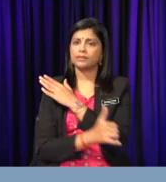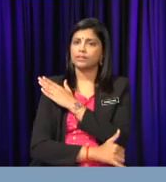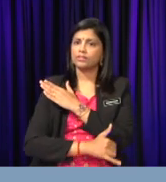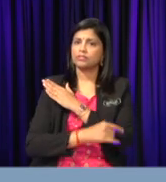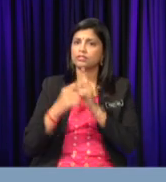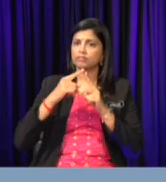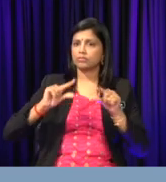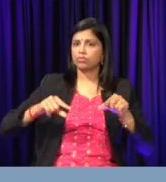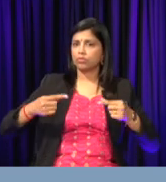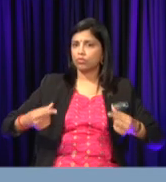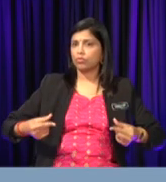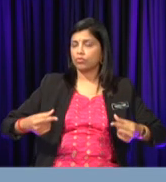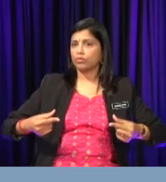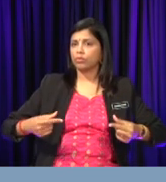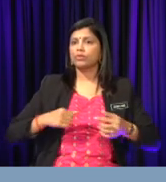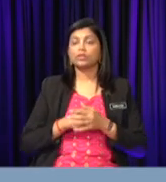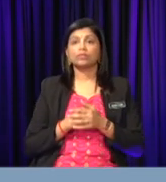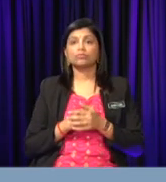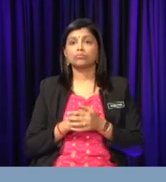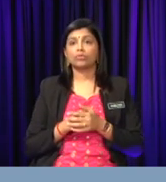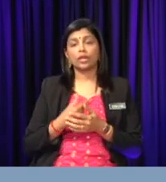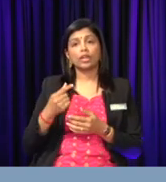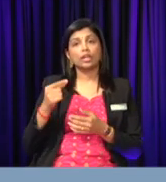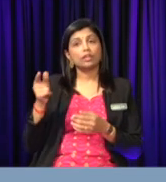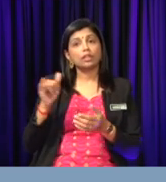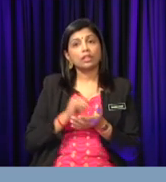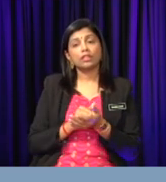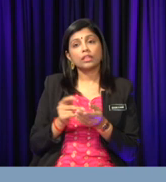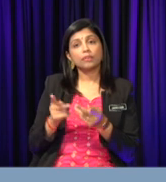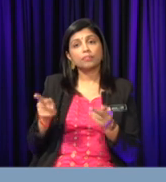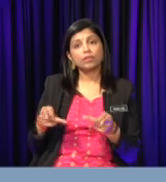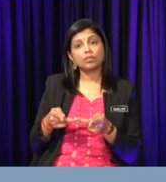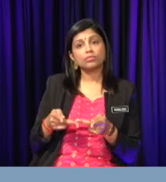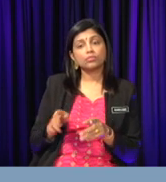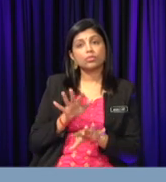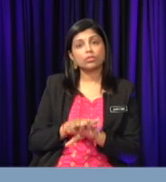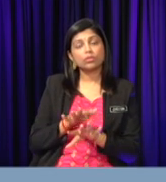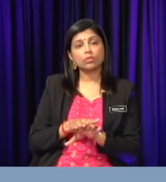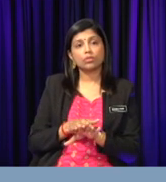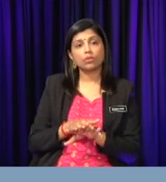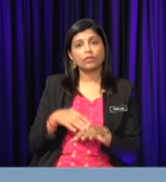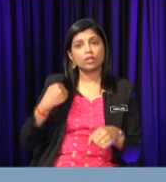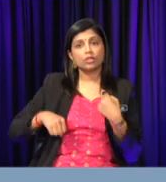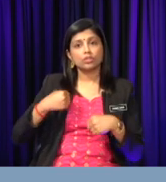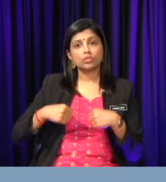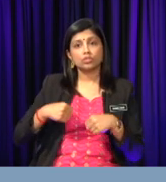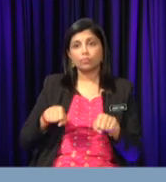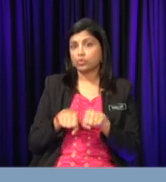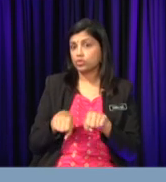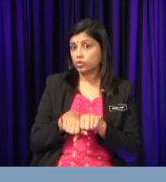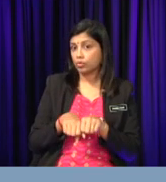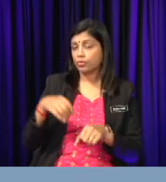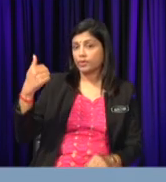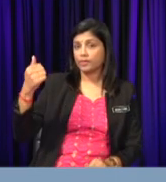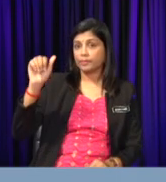and then Germany is well known for sports shoes production, like Adidas, the brand, the famous brand. So my